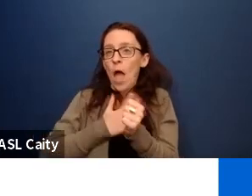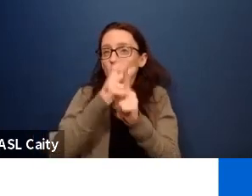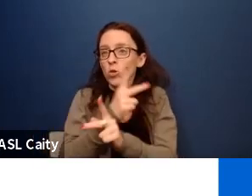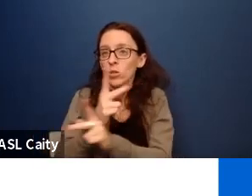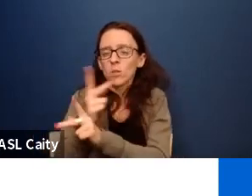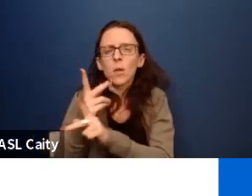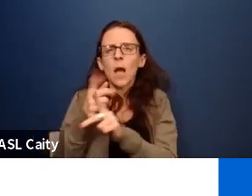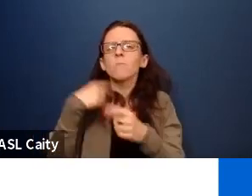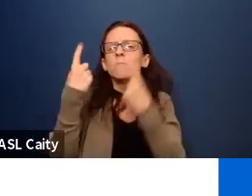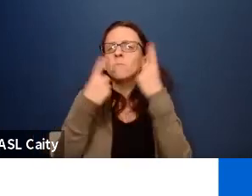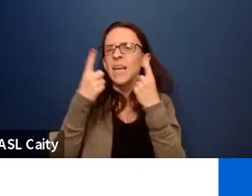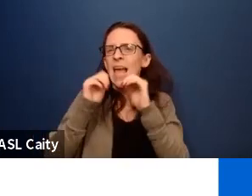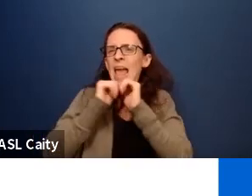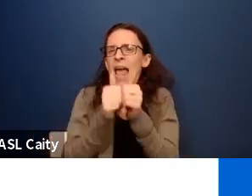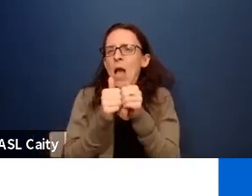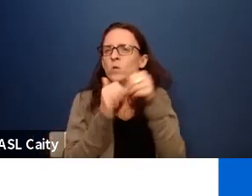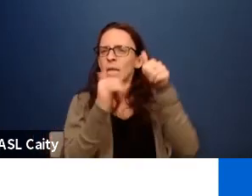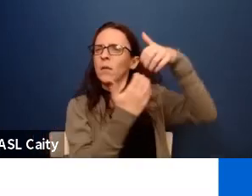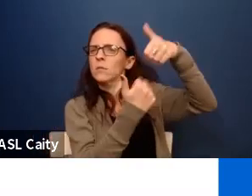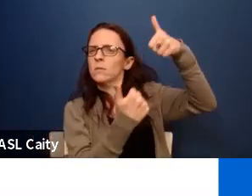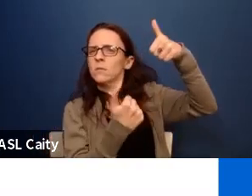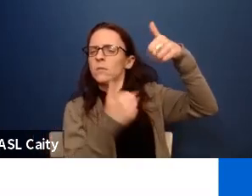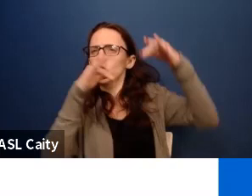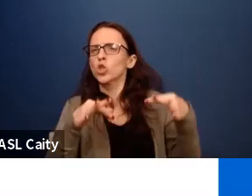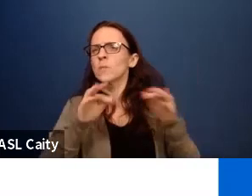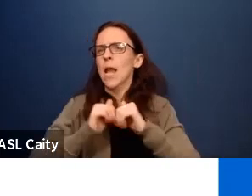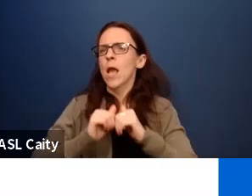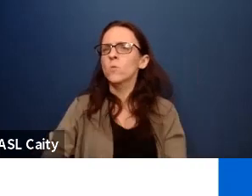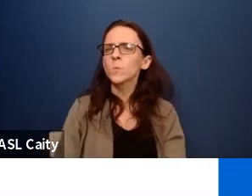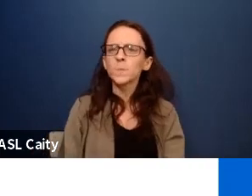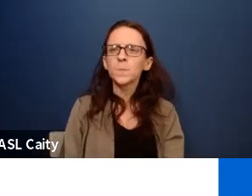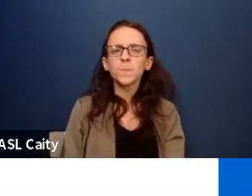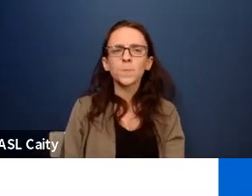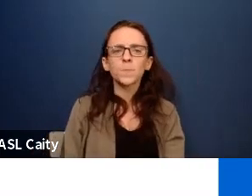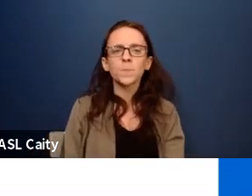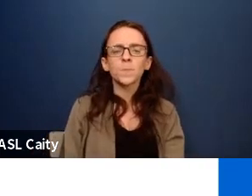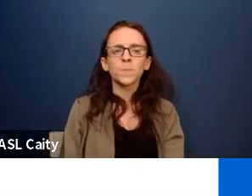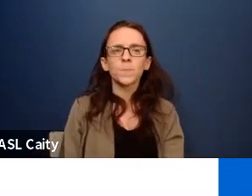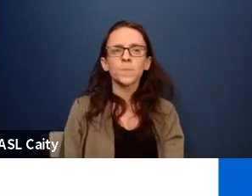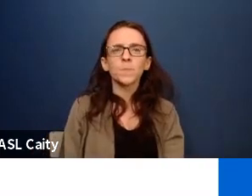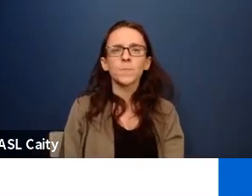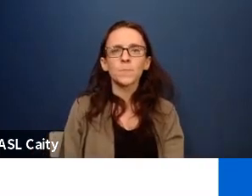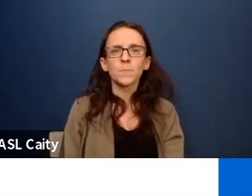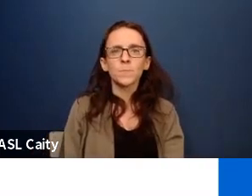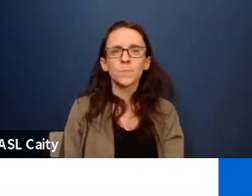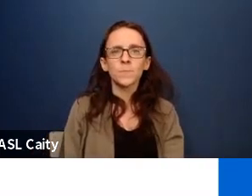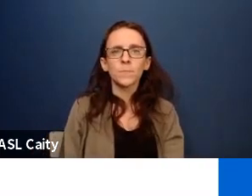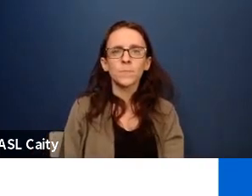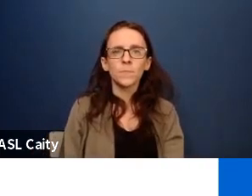off differently from their peers in tier 1? Yep,